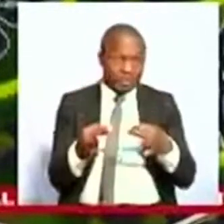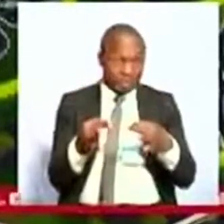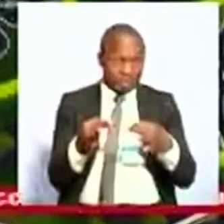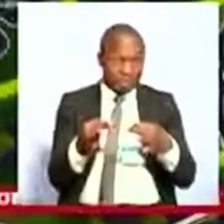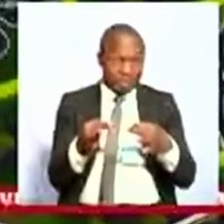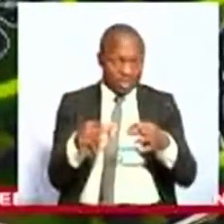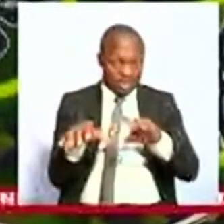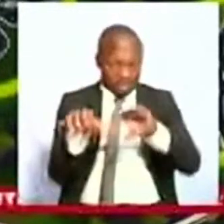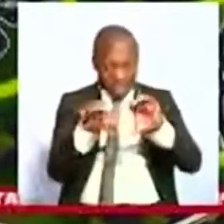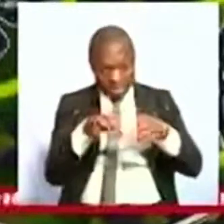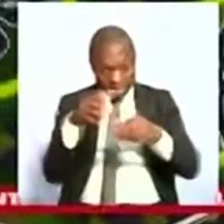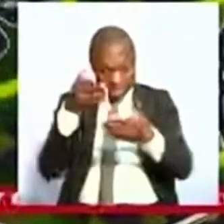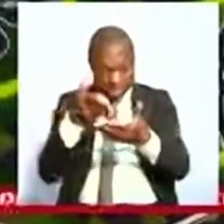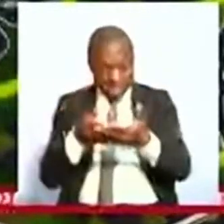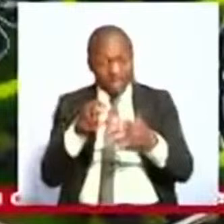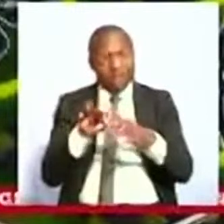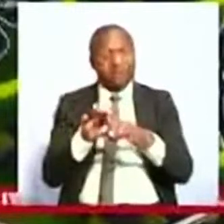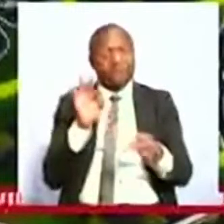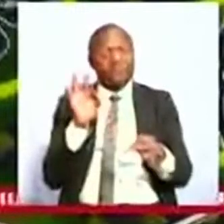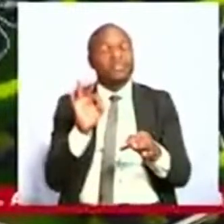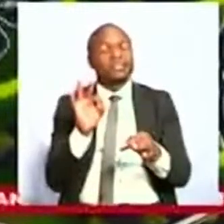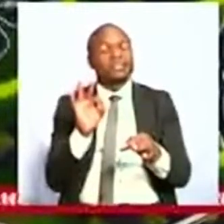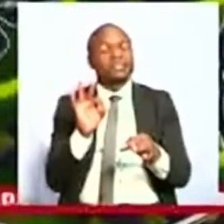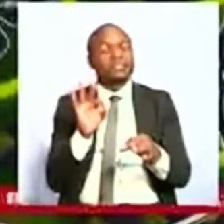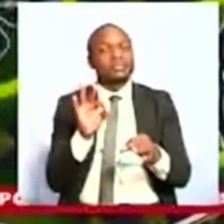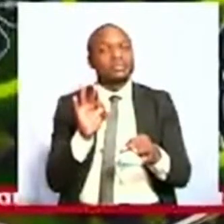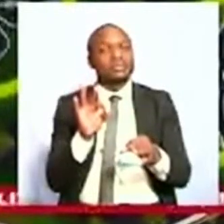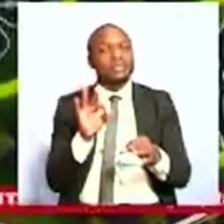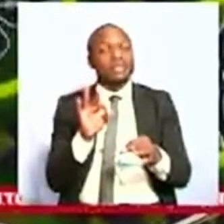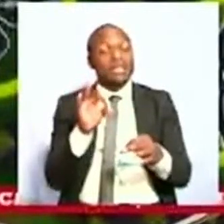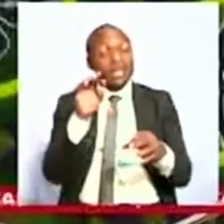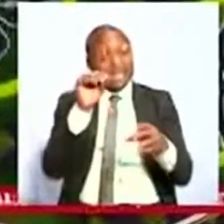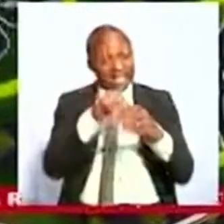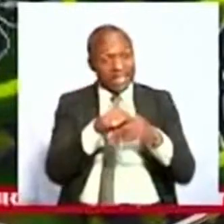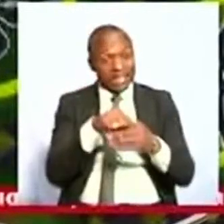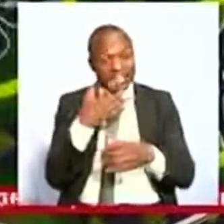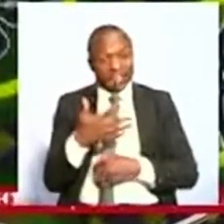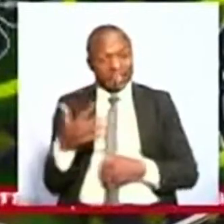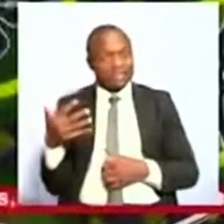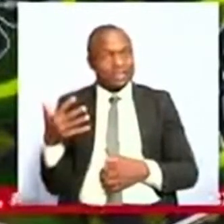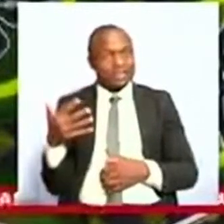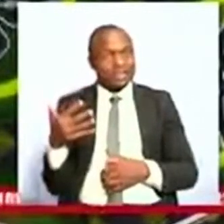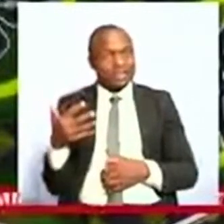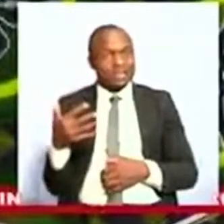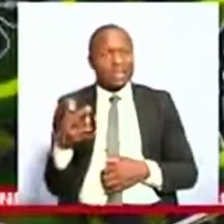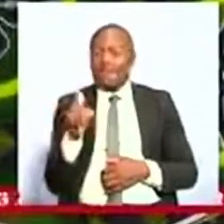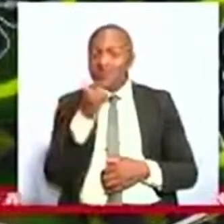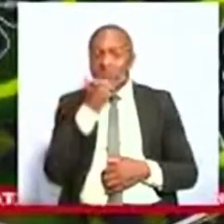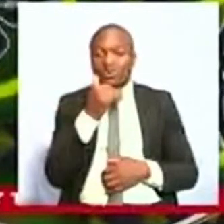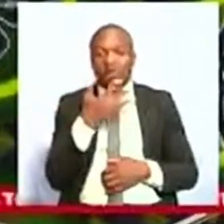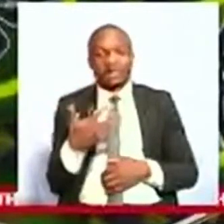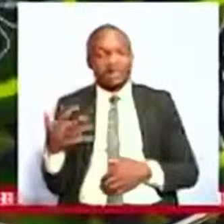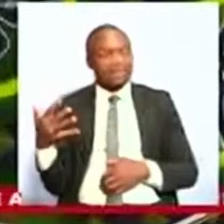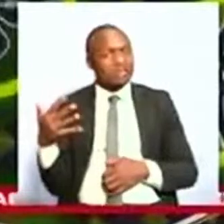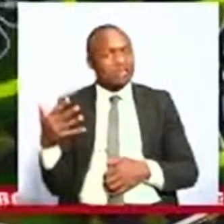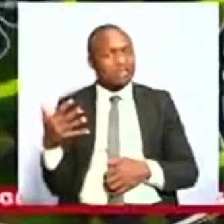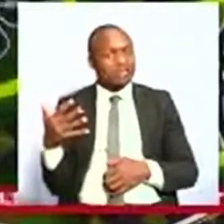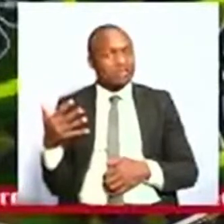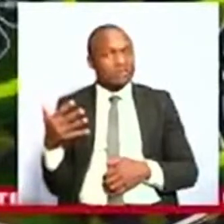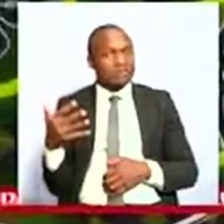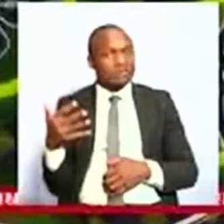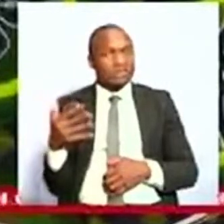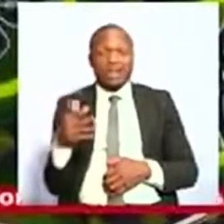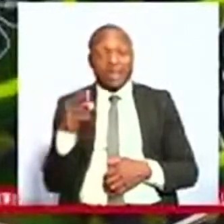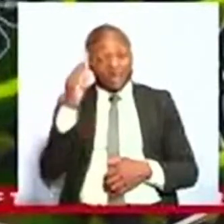we do this, then we find in that thing, unlikely thing which cannot, maybe for our country, I